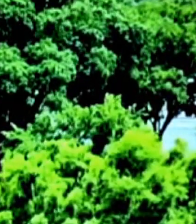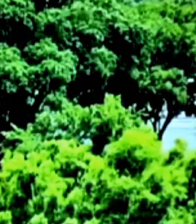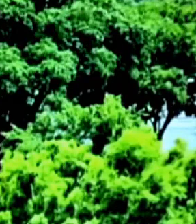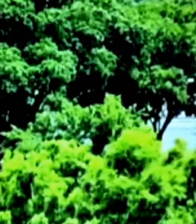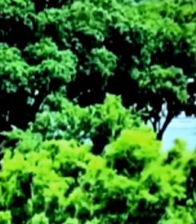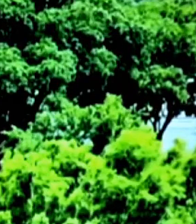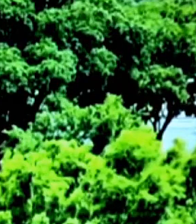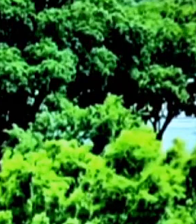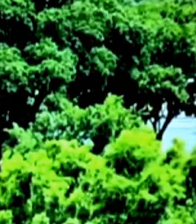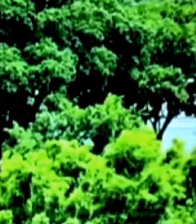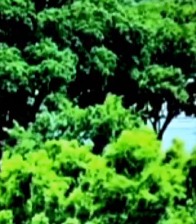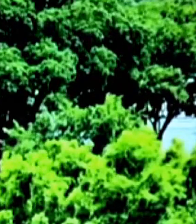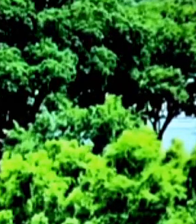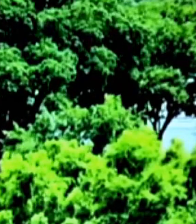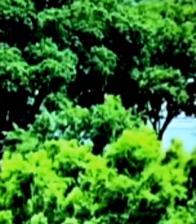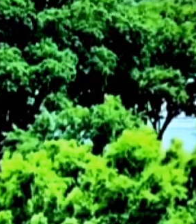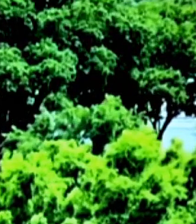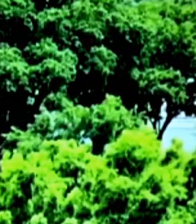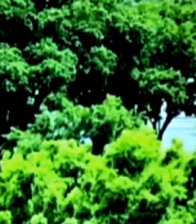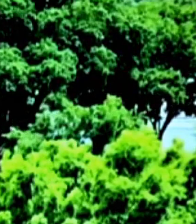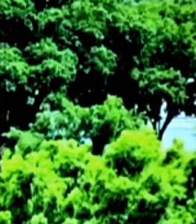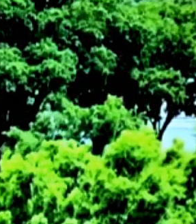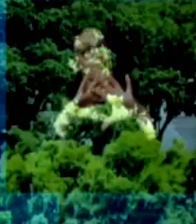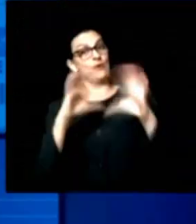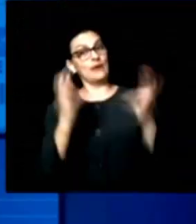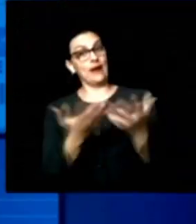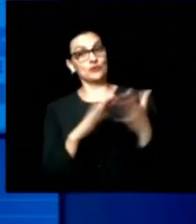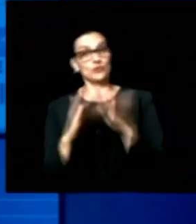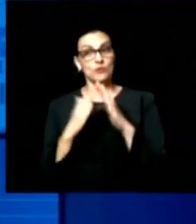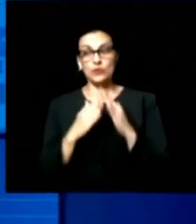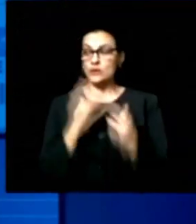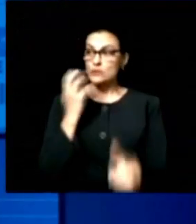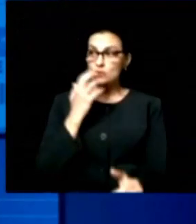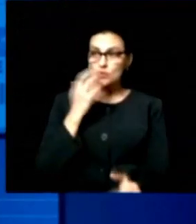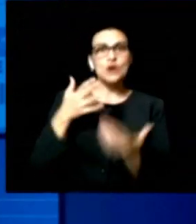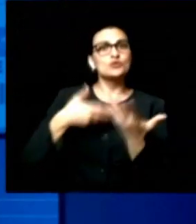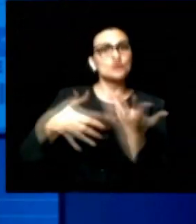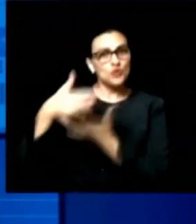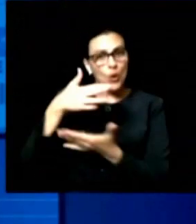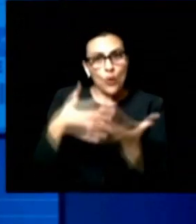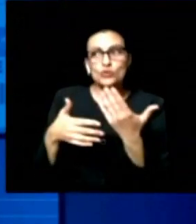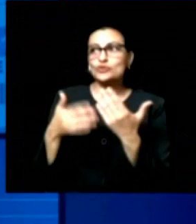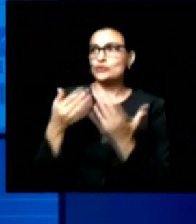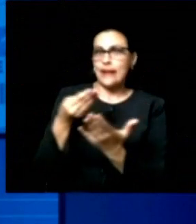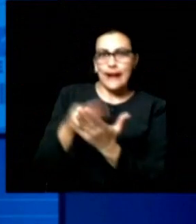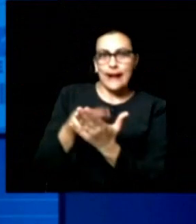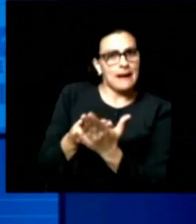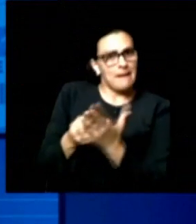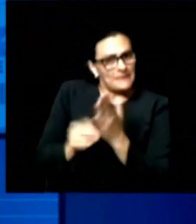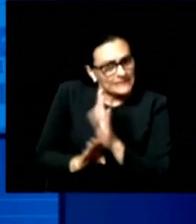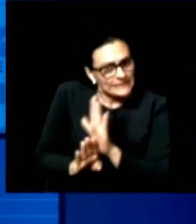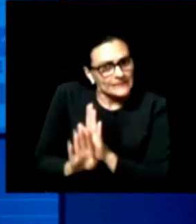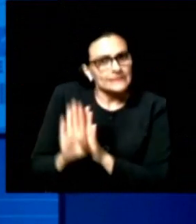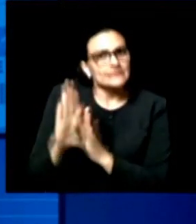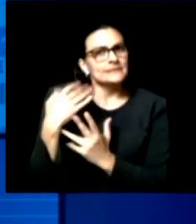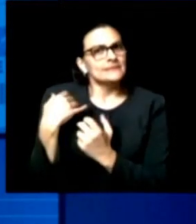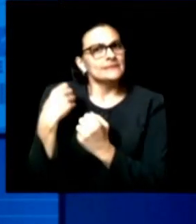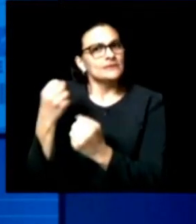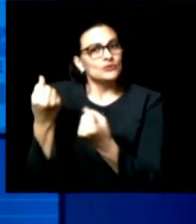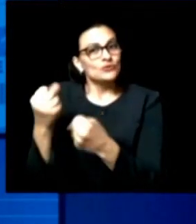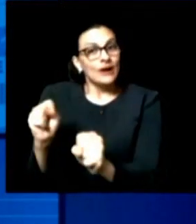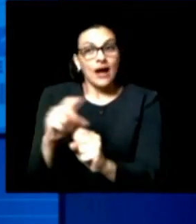continent's 16% vaccination rate. The threat of new waves and the emergence of new